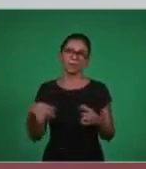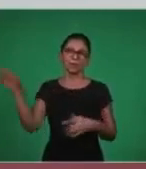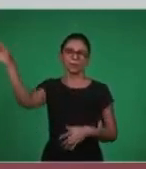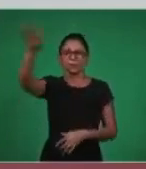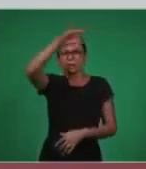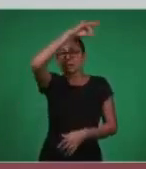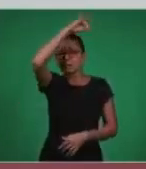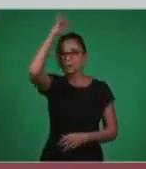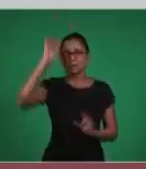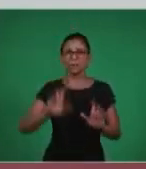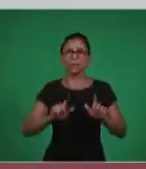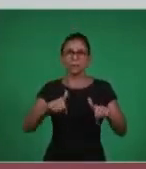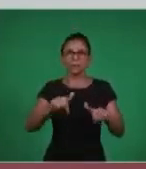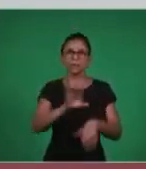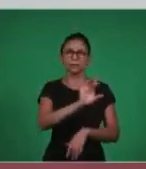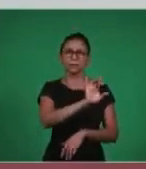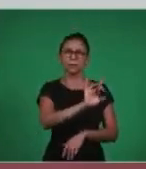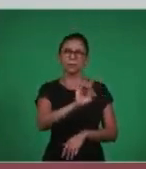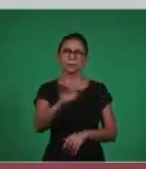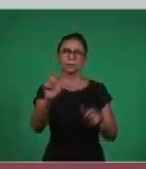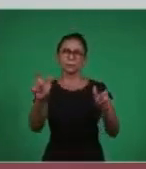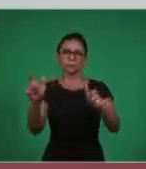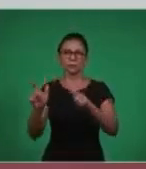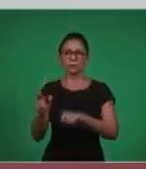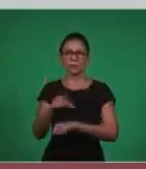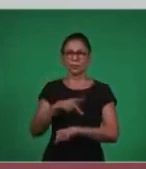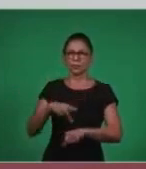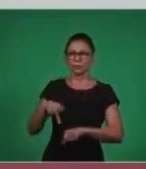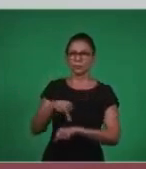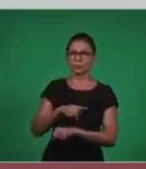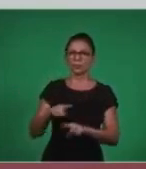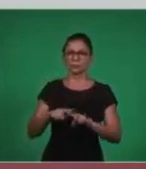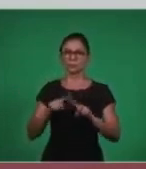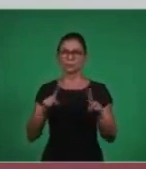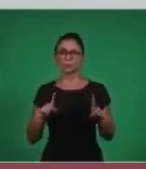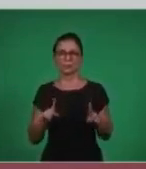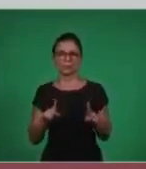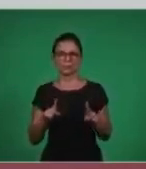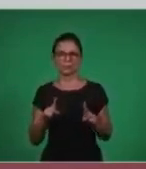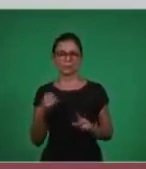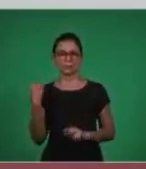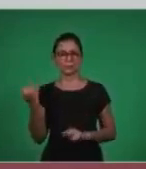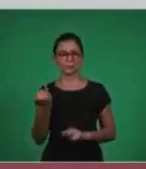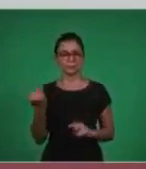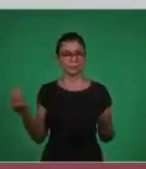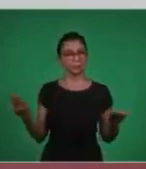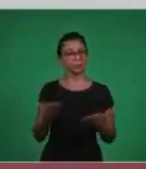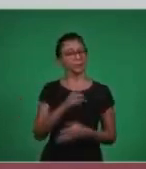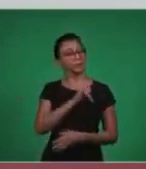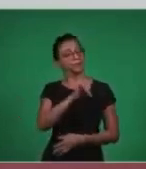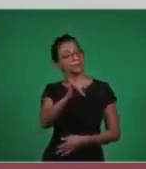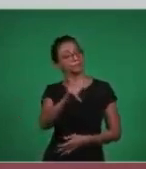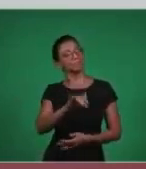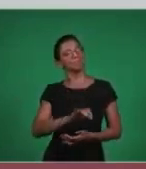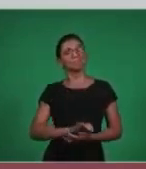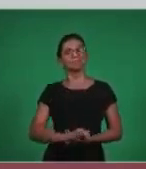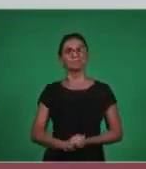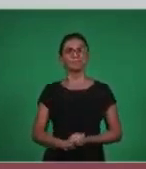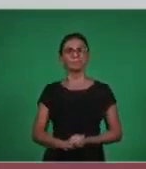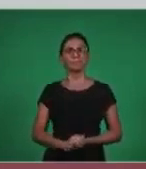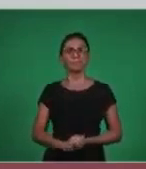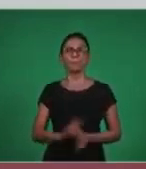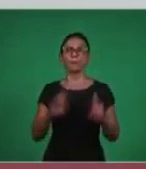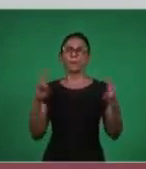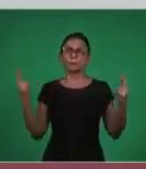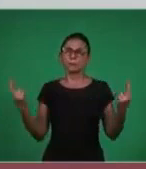the Holy Spirit to complement this in every country and every location. But what matters to us today is to say that the